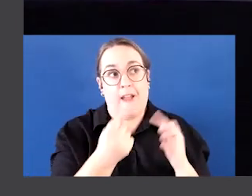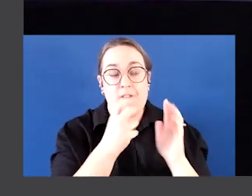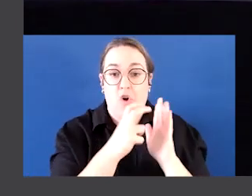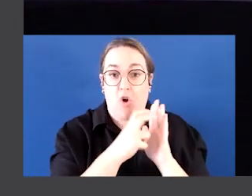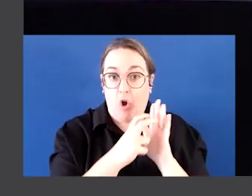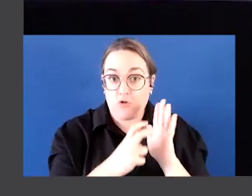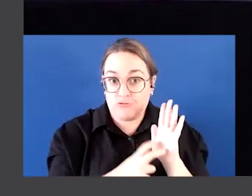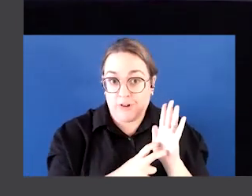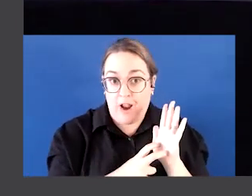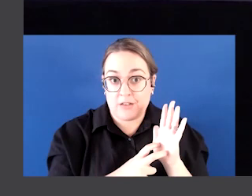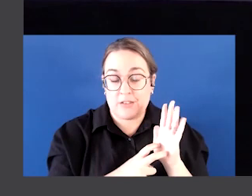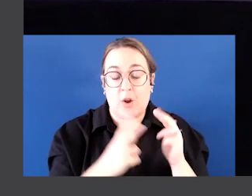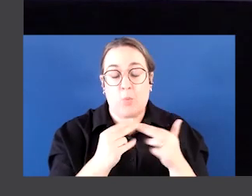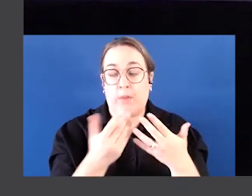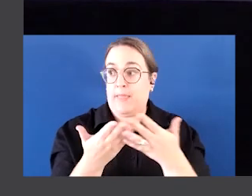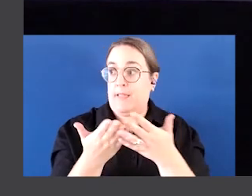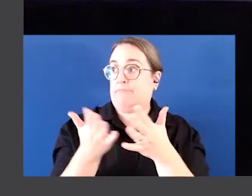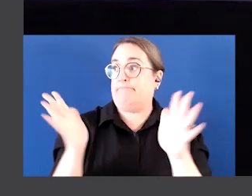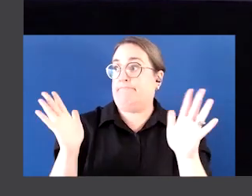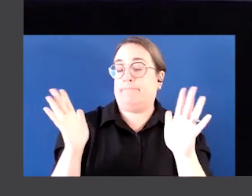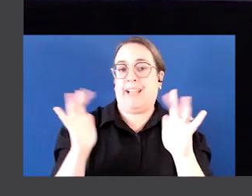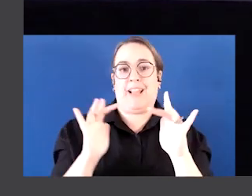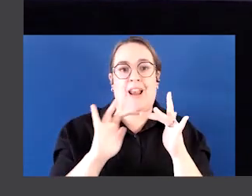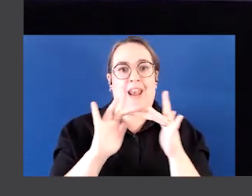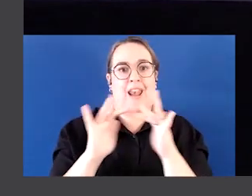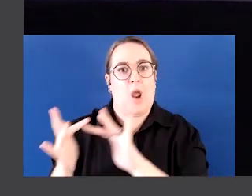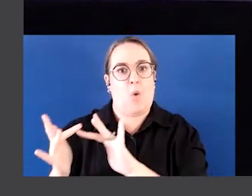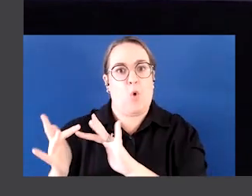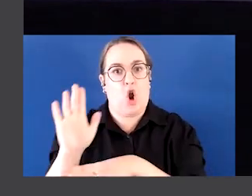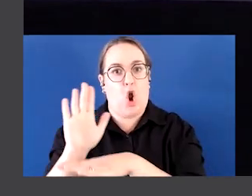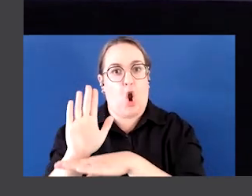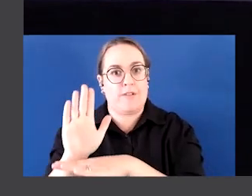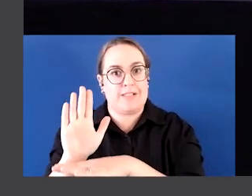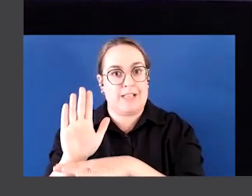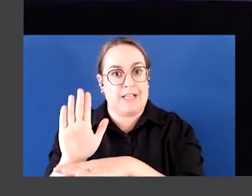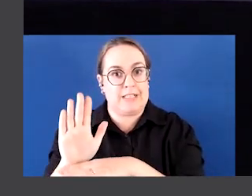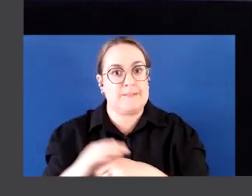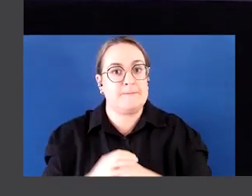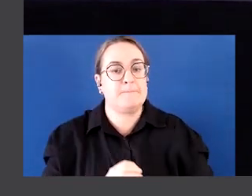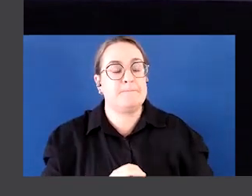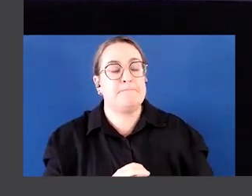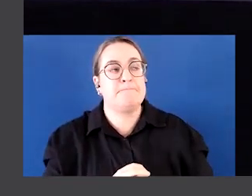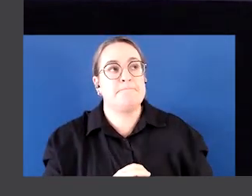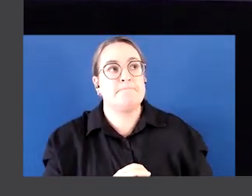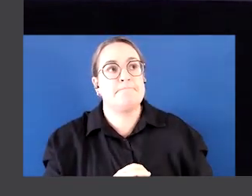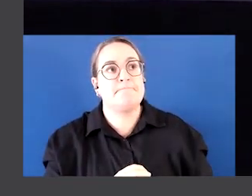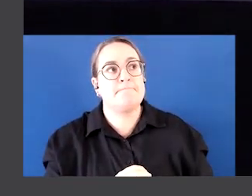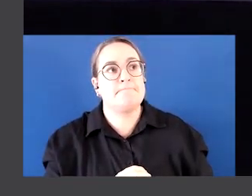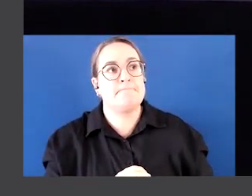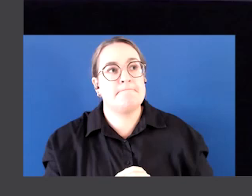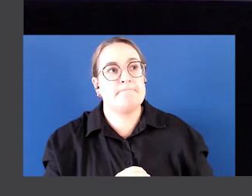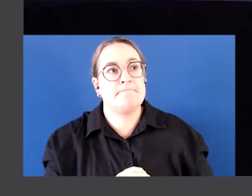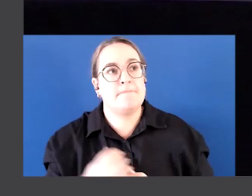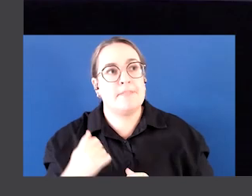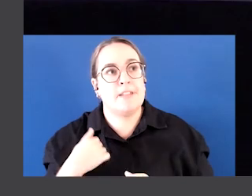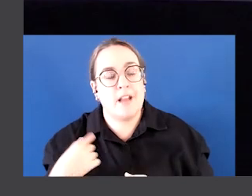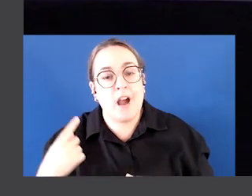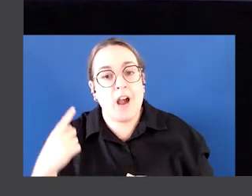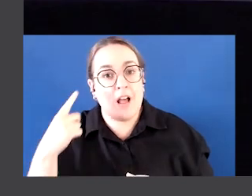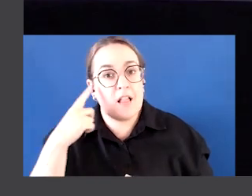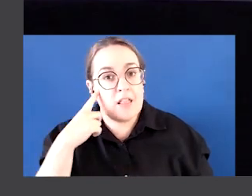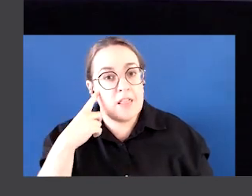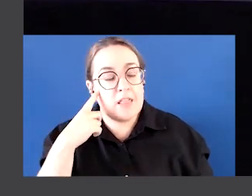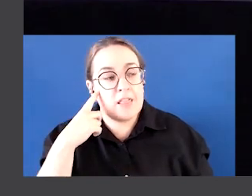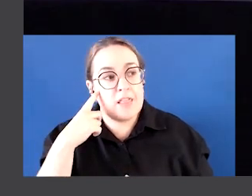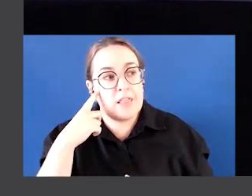because obviously we're dealing with contractors who have large networks overseas. And I think the whole idea of